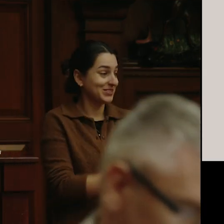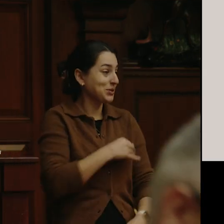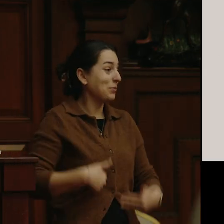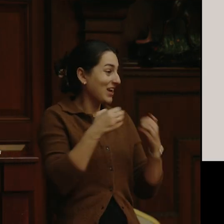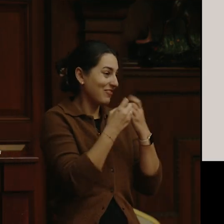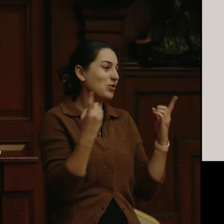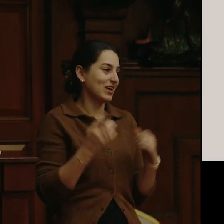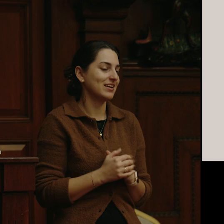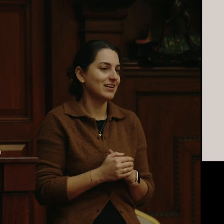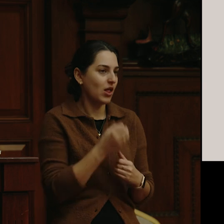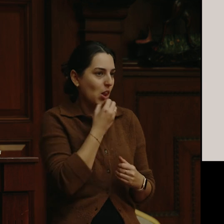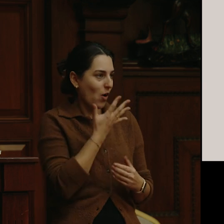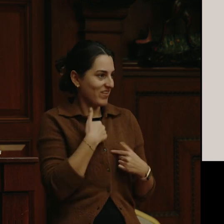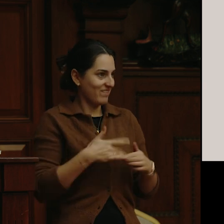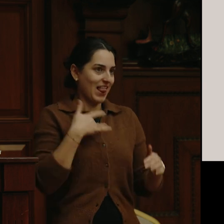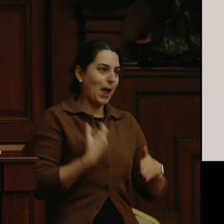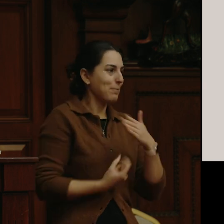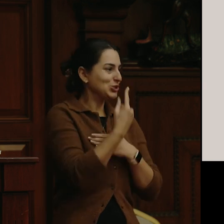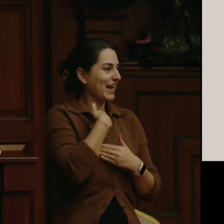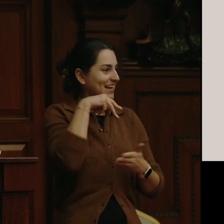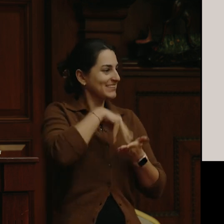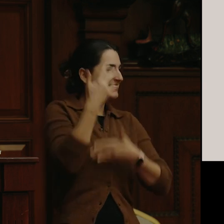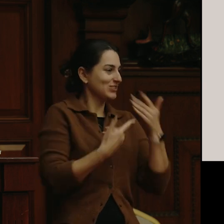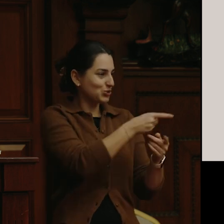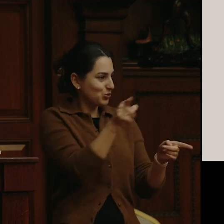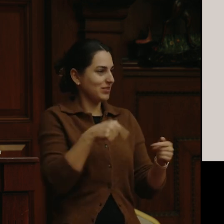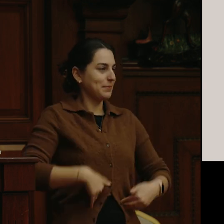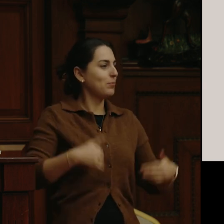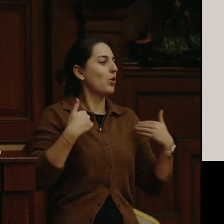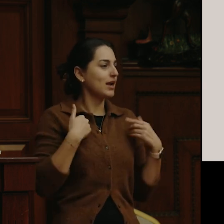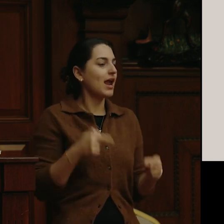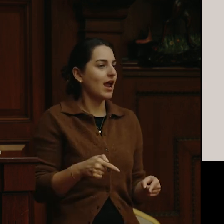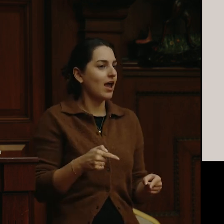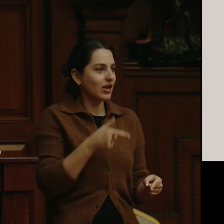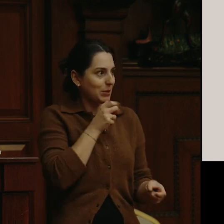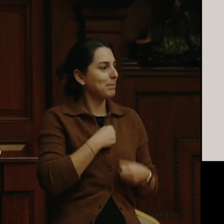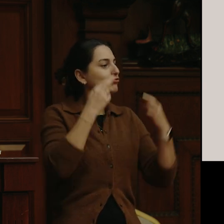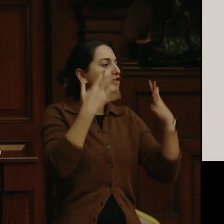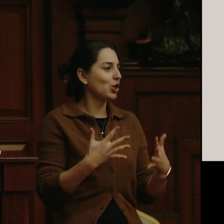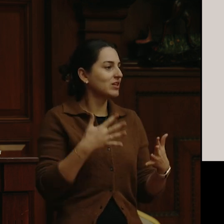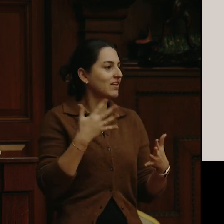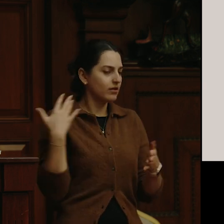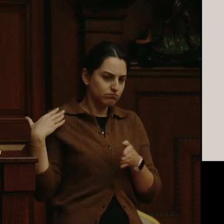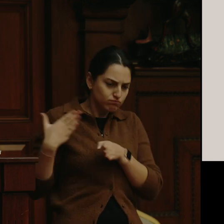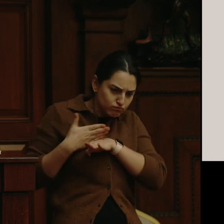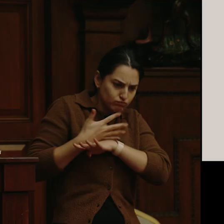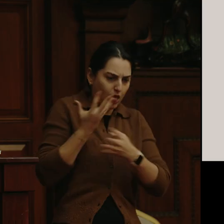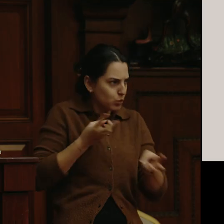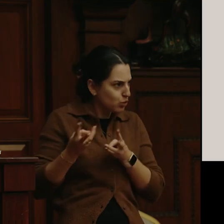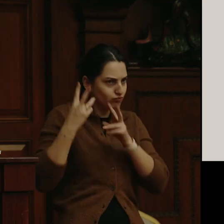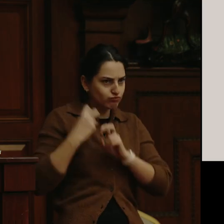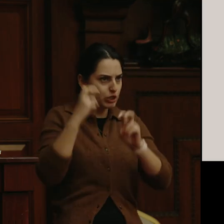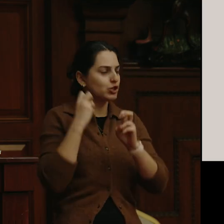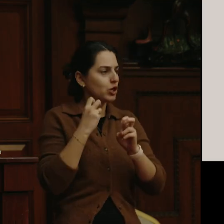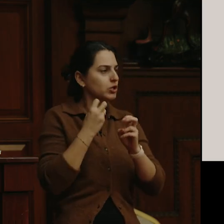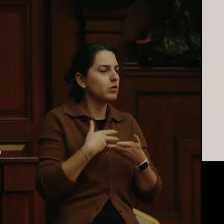Morning, everyone. Lovely to have the opportunity to speak to you this morning to share some results that we've been working on, and very much